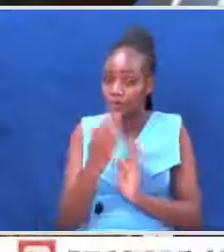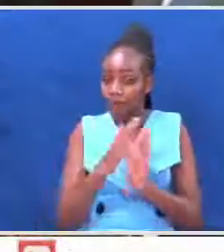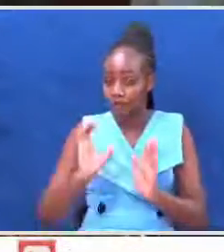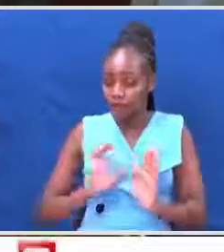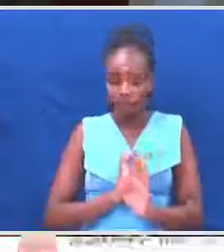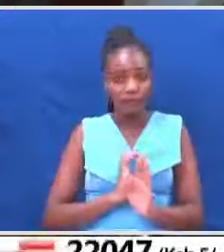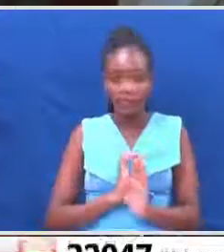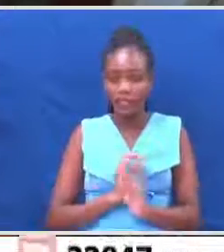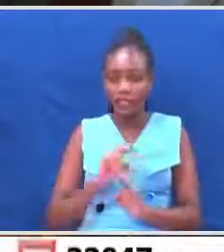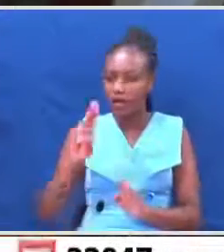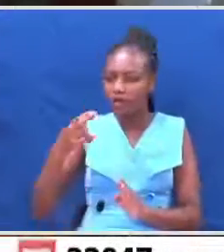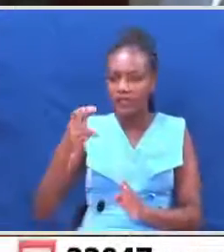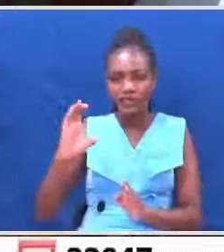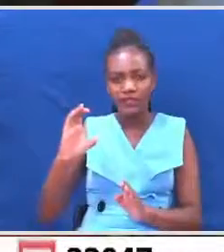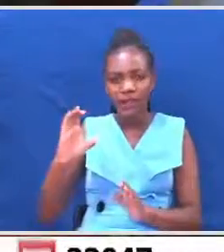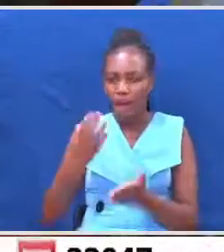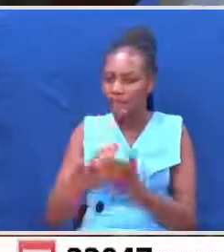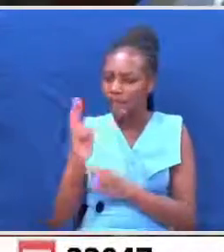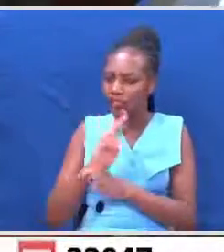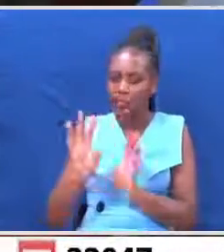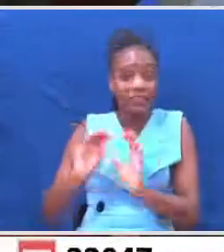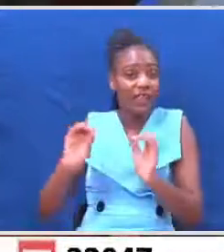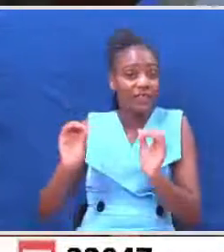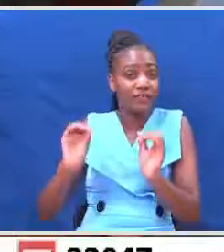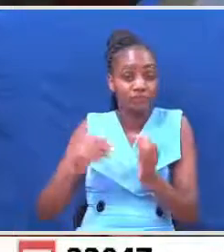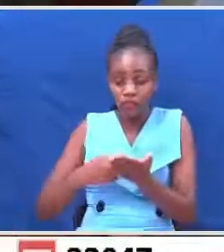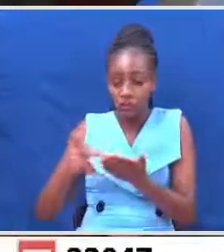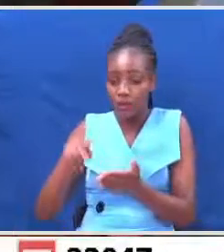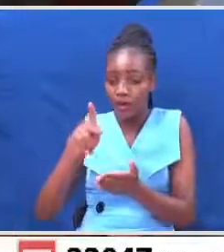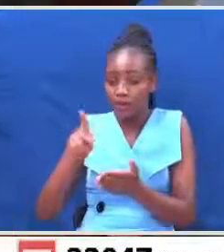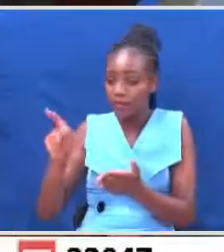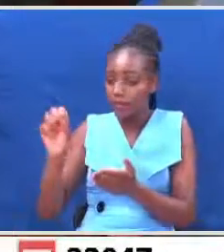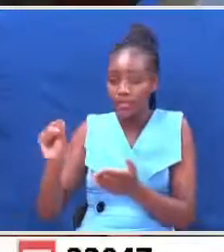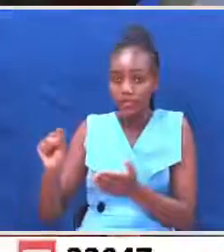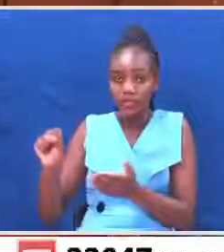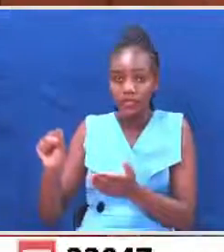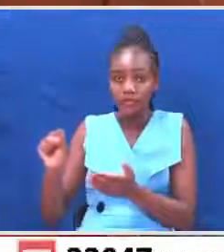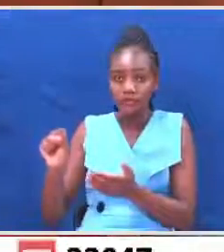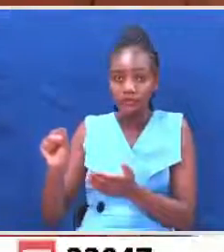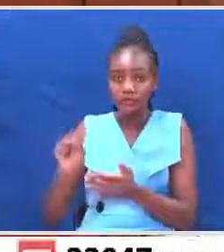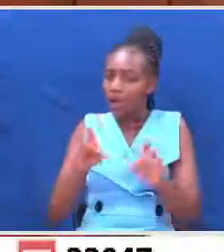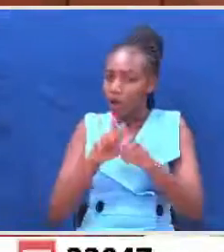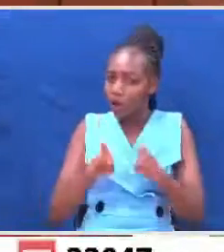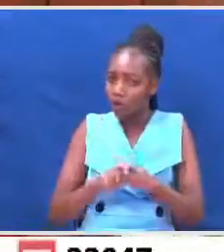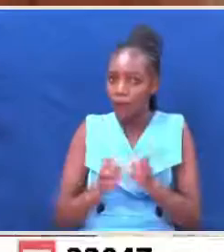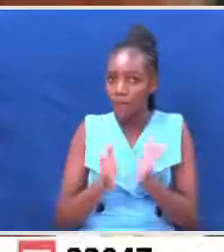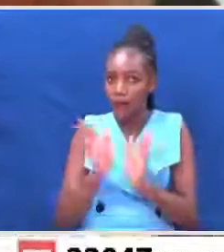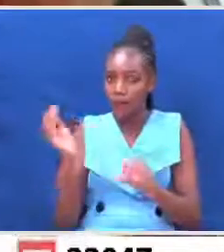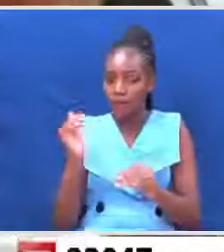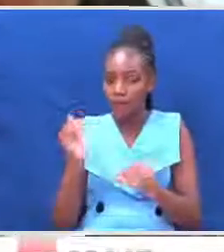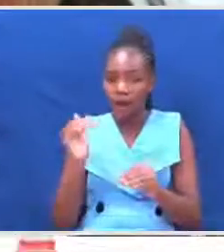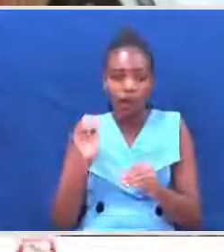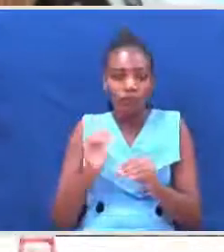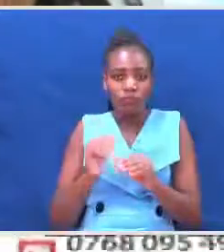no UHC funds were used on COVID-19 items. The Public Accounts